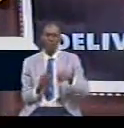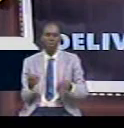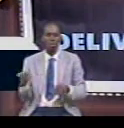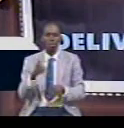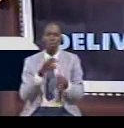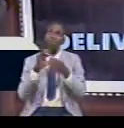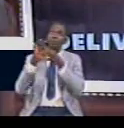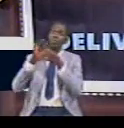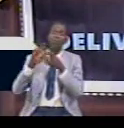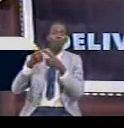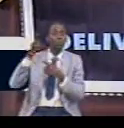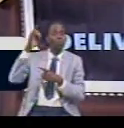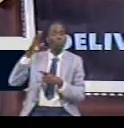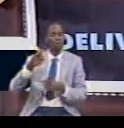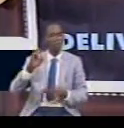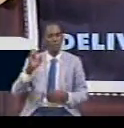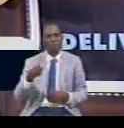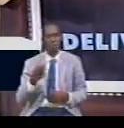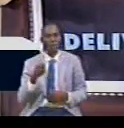We're looking at